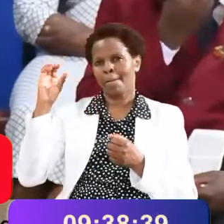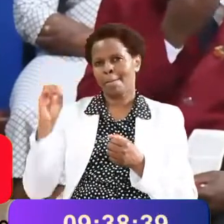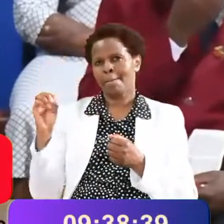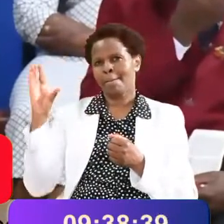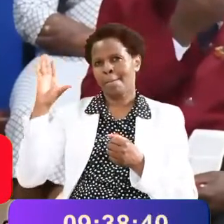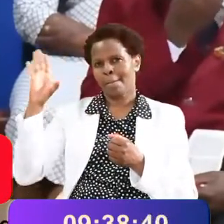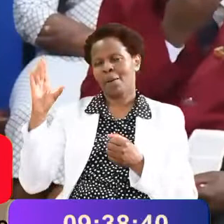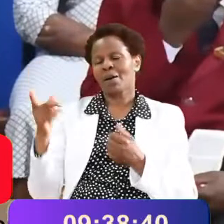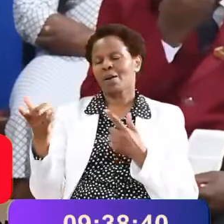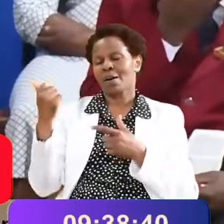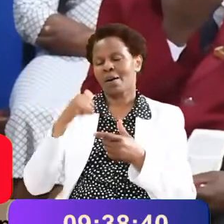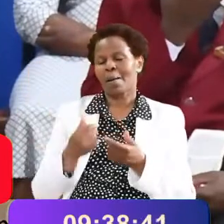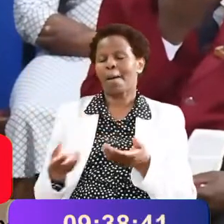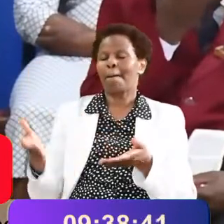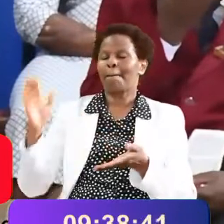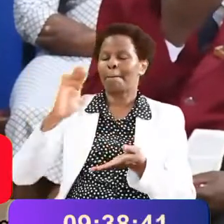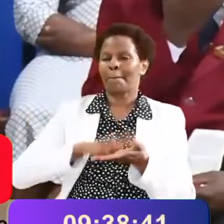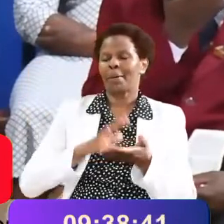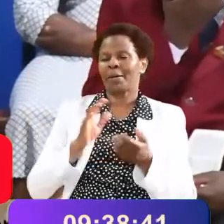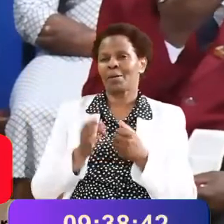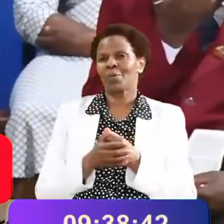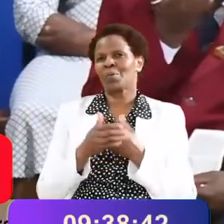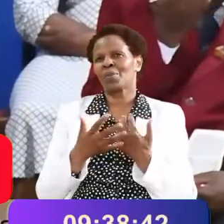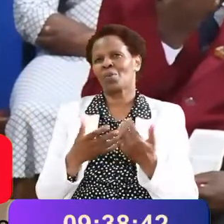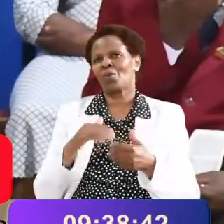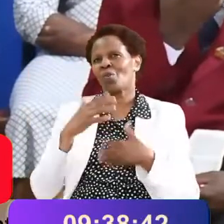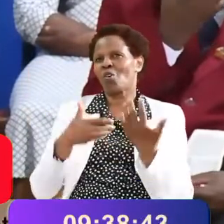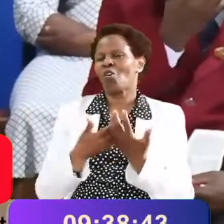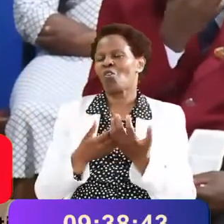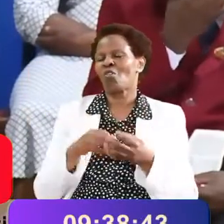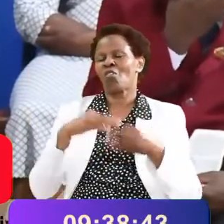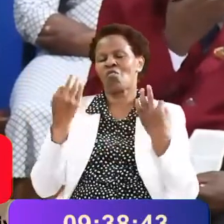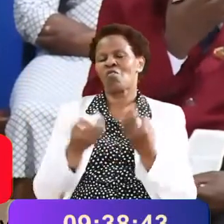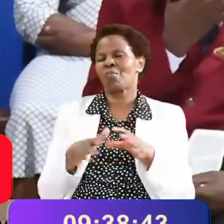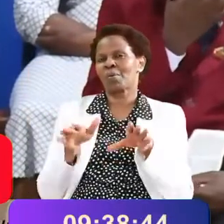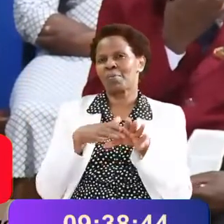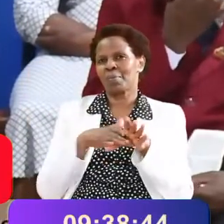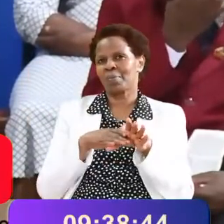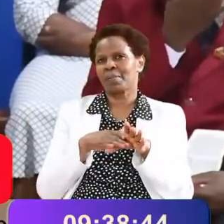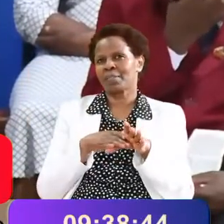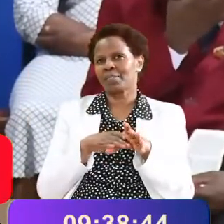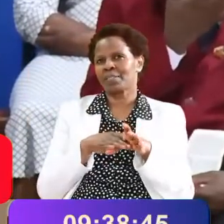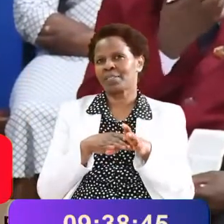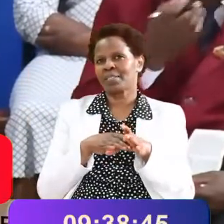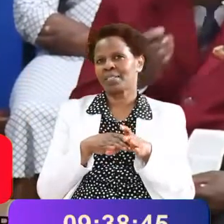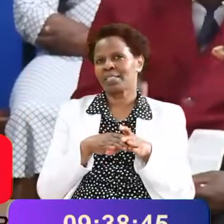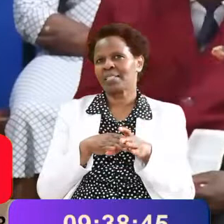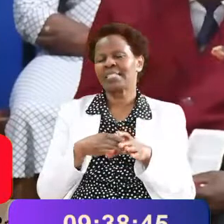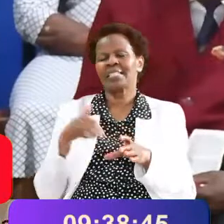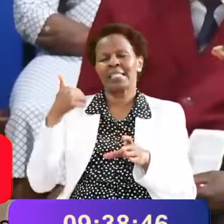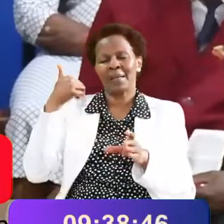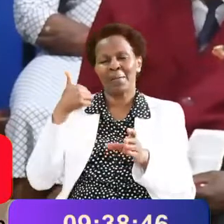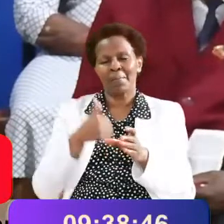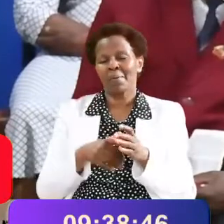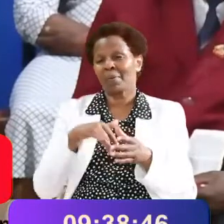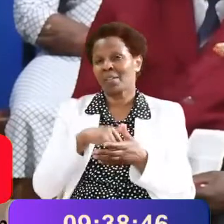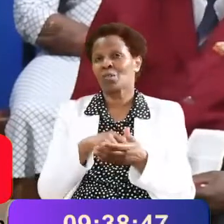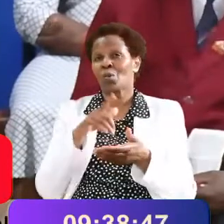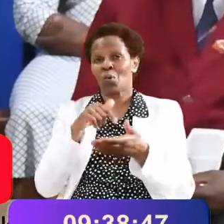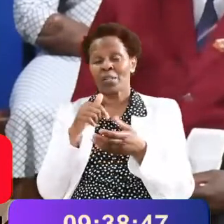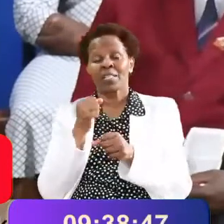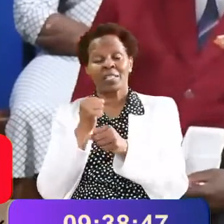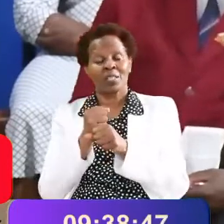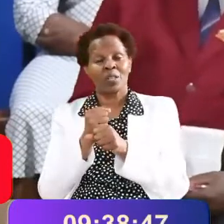his wives and concubines and children and the wealth that he had acquired. And he remembers that what he did to his